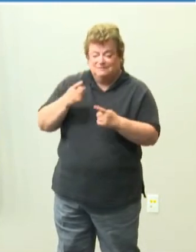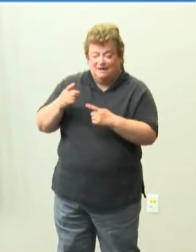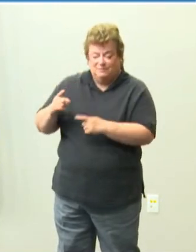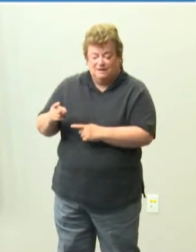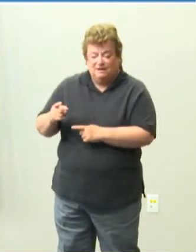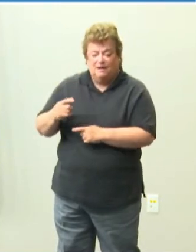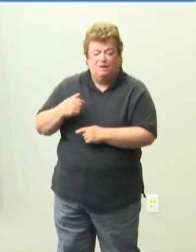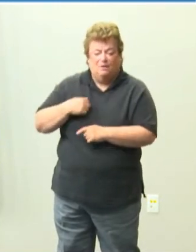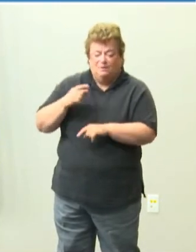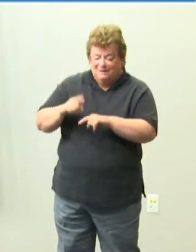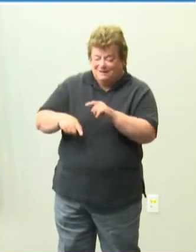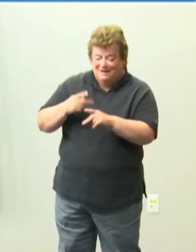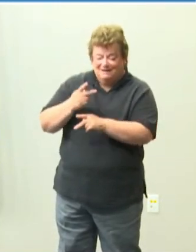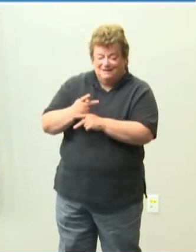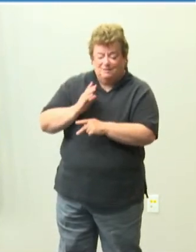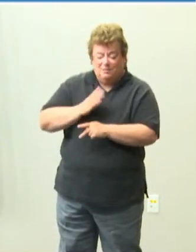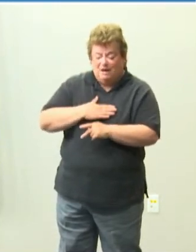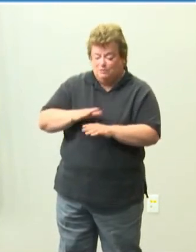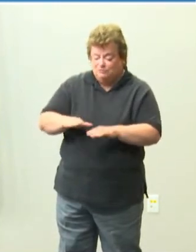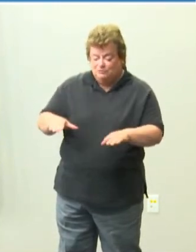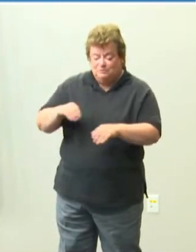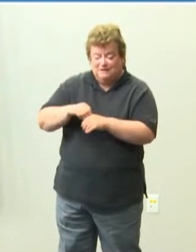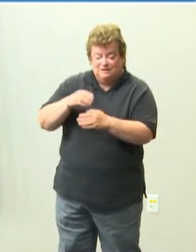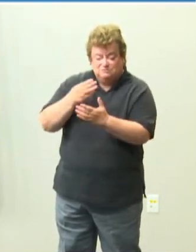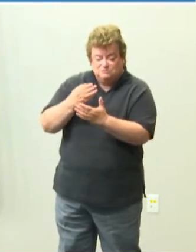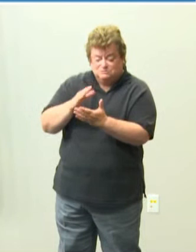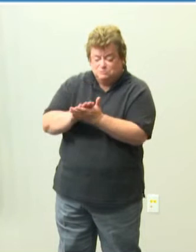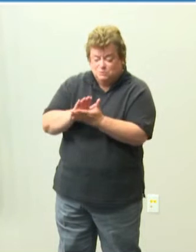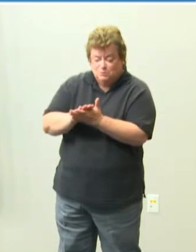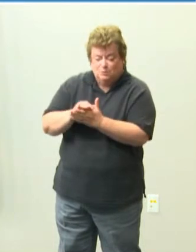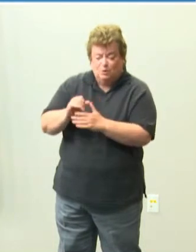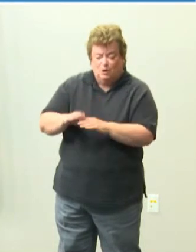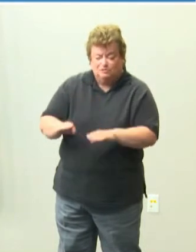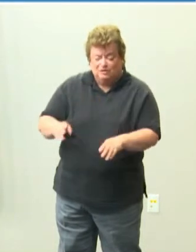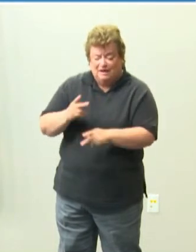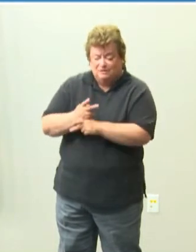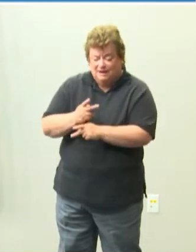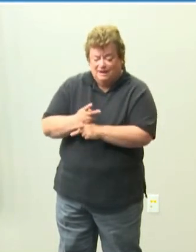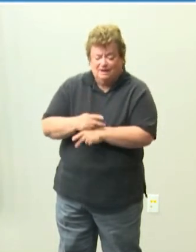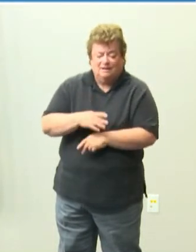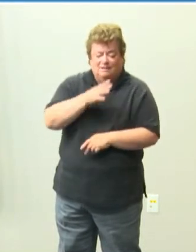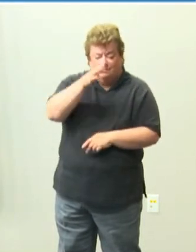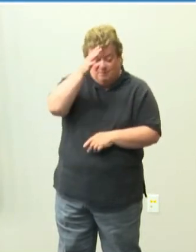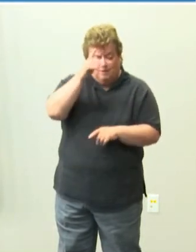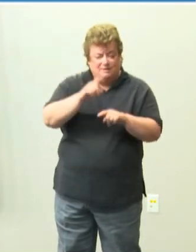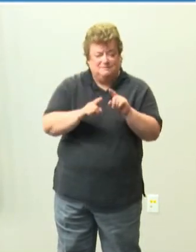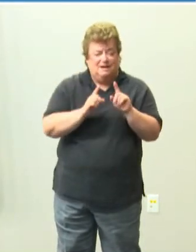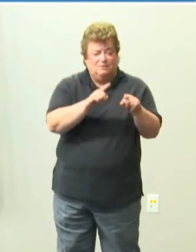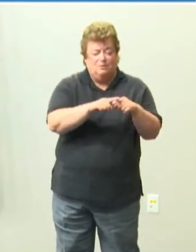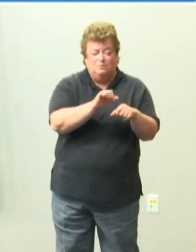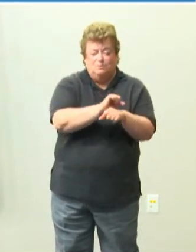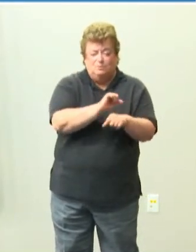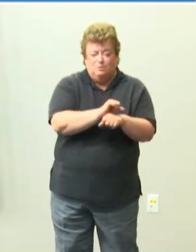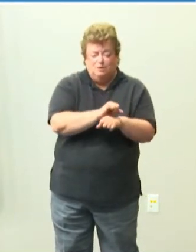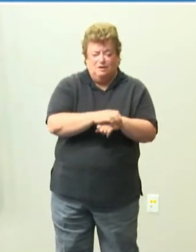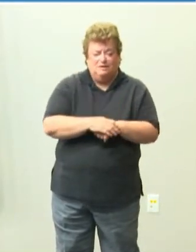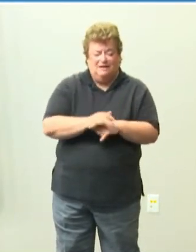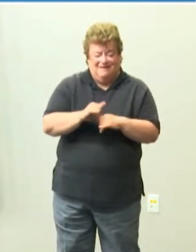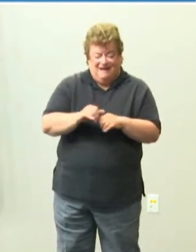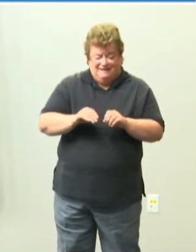children in school or in childcare, and making it harder for parents to report to work. The uncontrolled spread is leading to